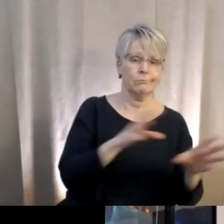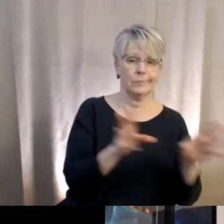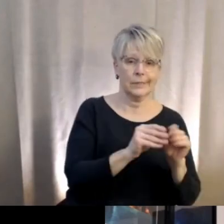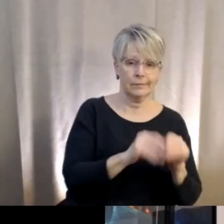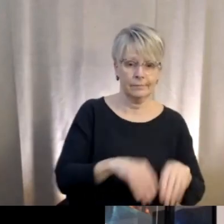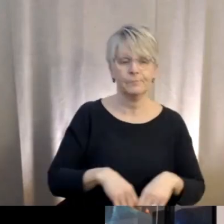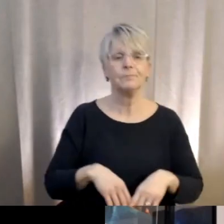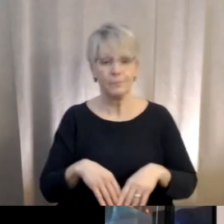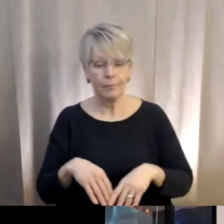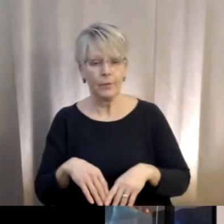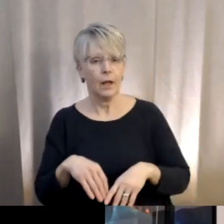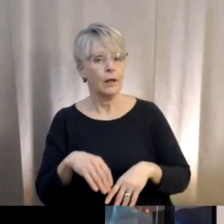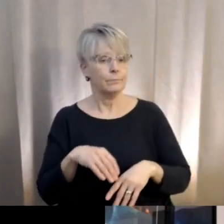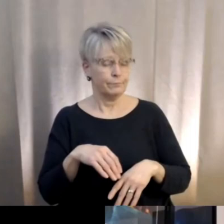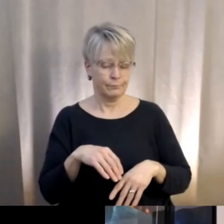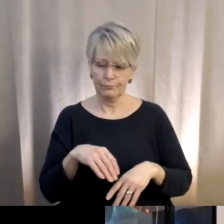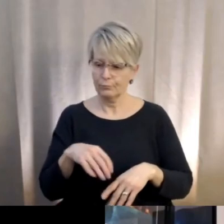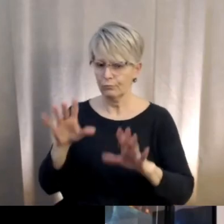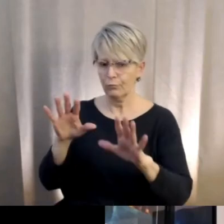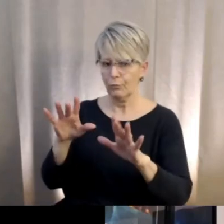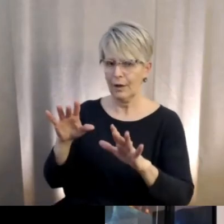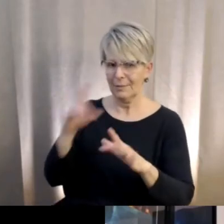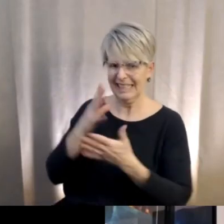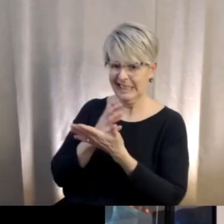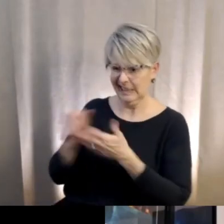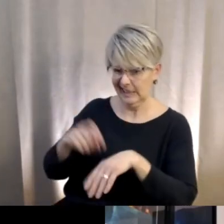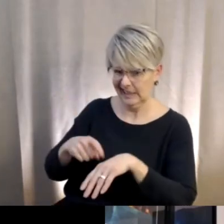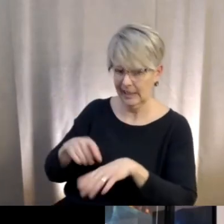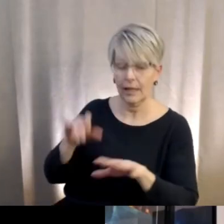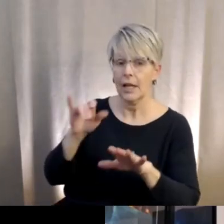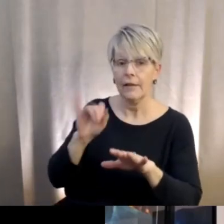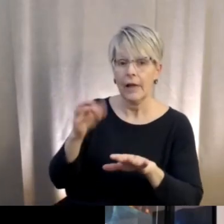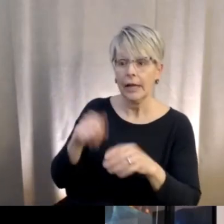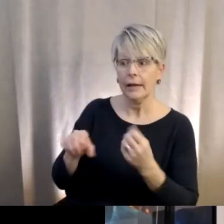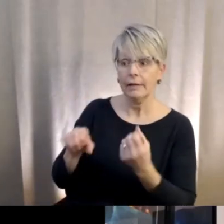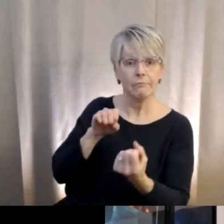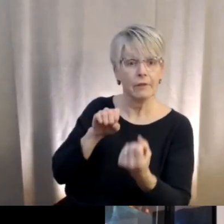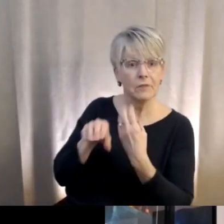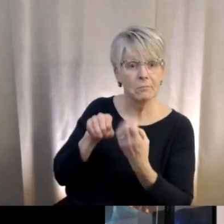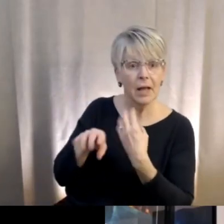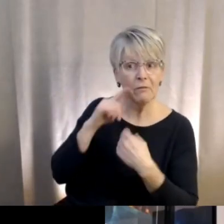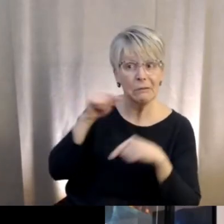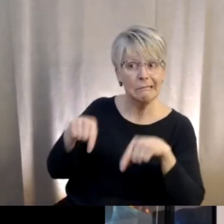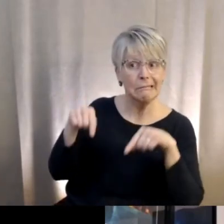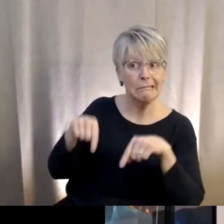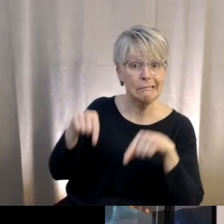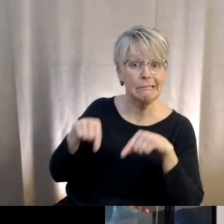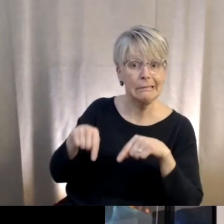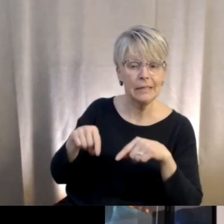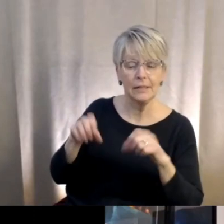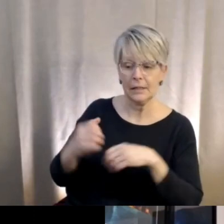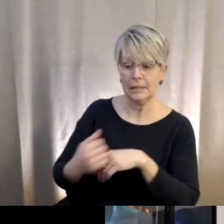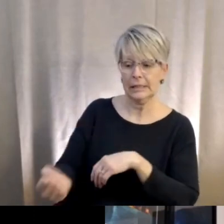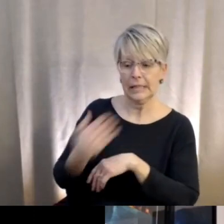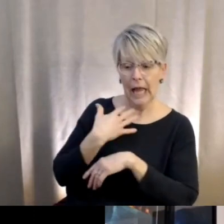Yeah, and just because we ran out of time, if you have any feedback for this session, please send it to us.